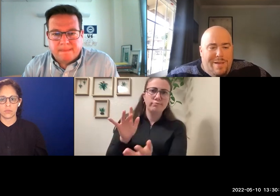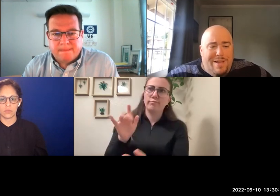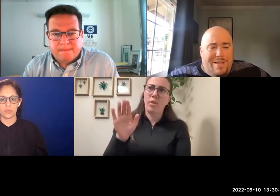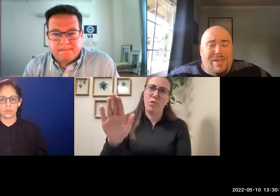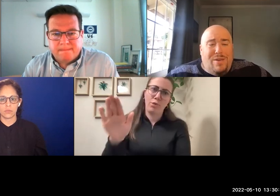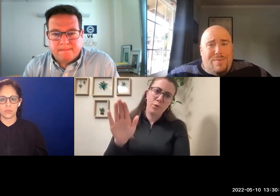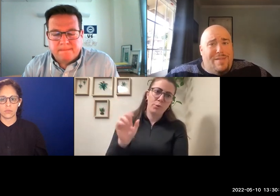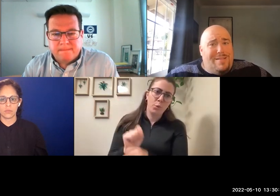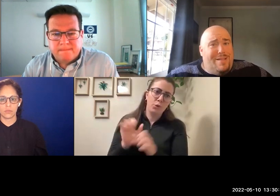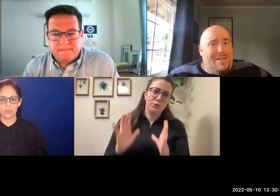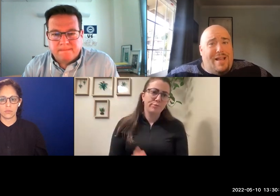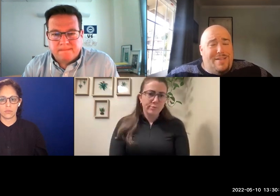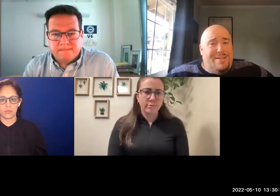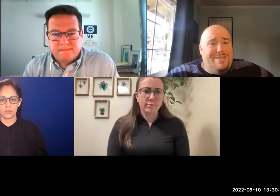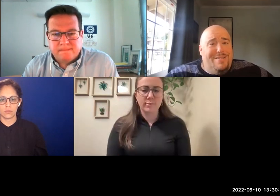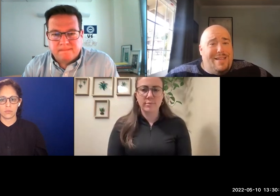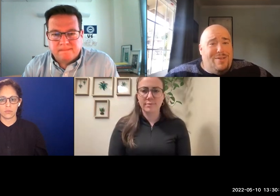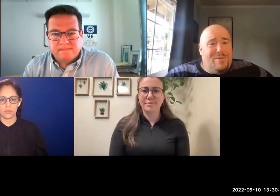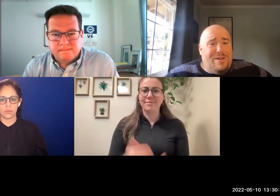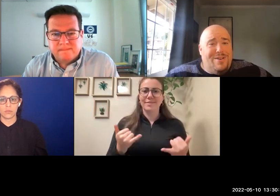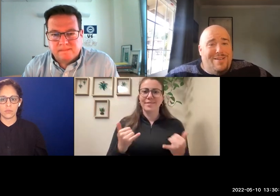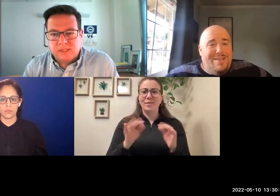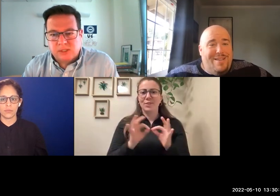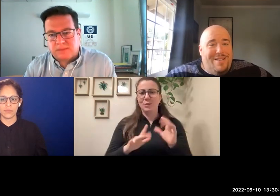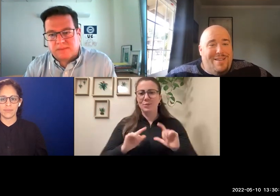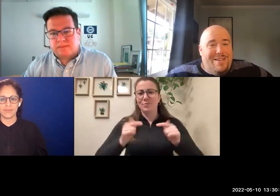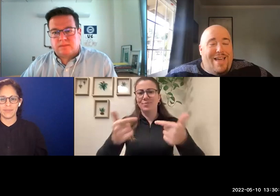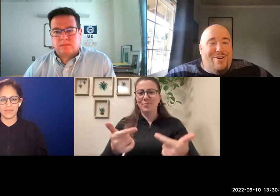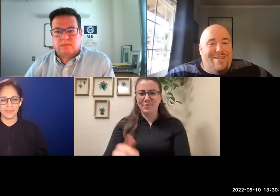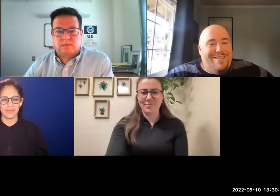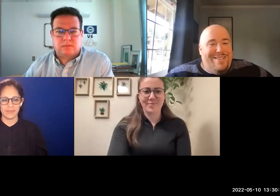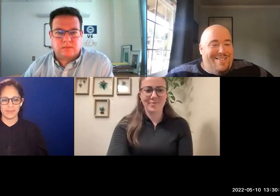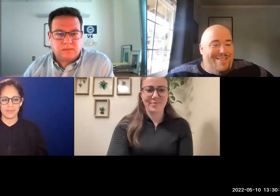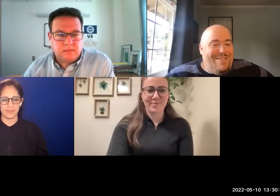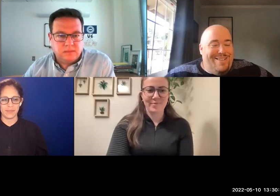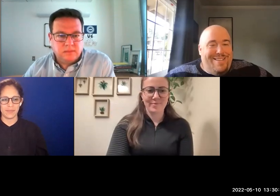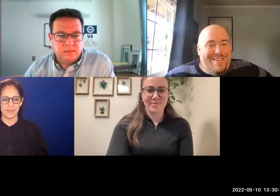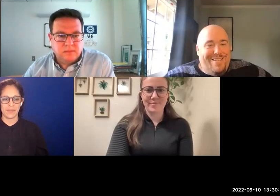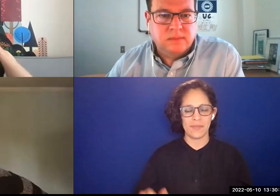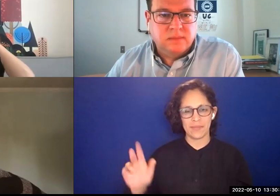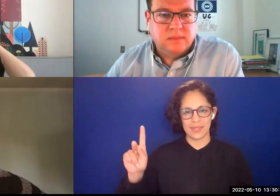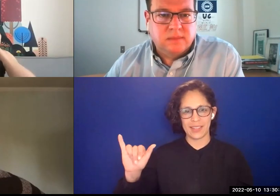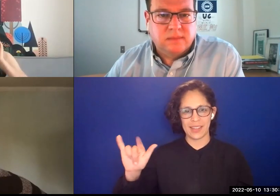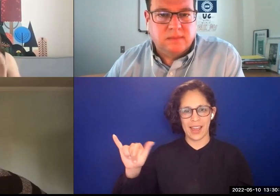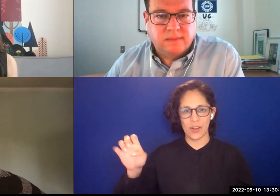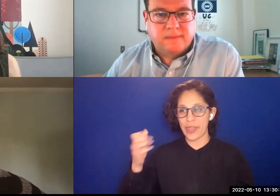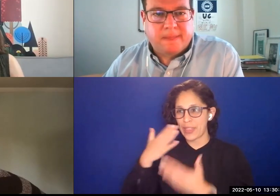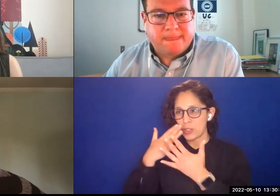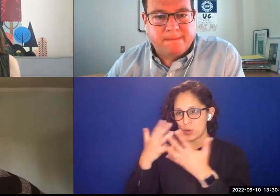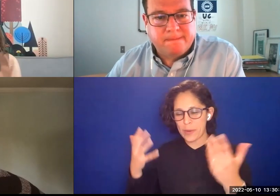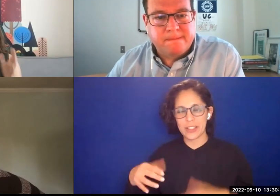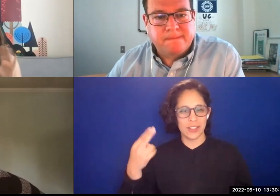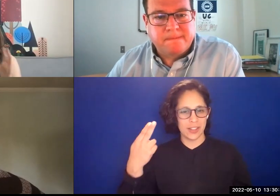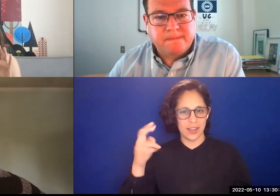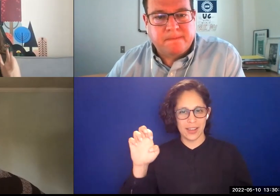Thank you. That's excellent. Thank you so much. Sure. Heather. So I will shift us in a slightly different direction.